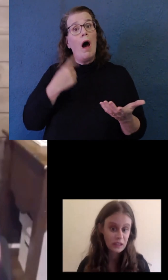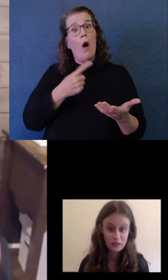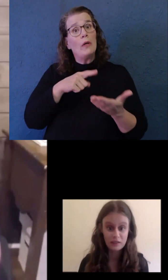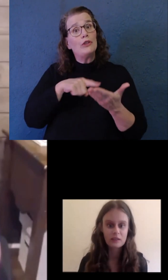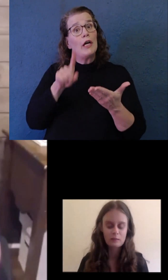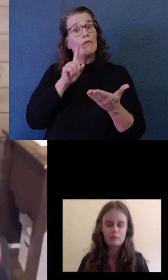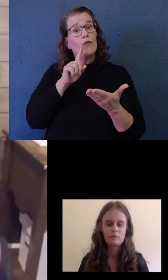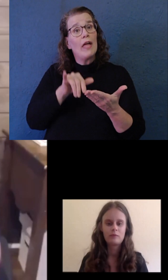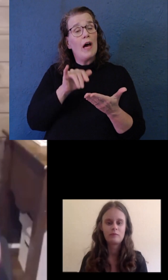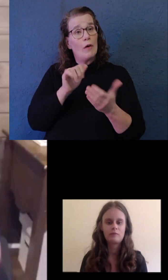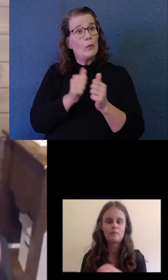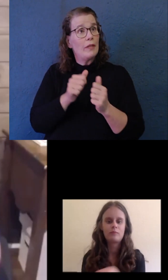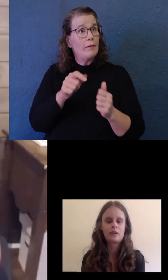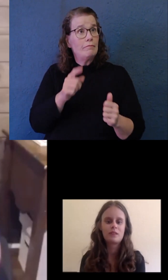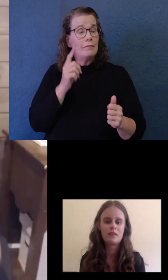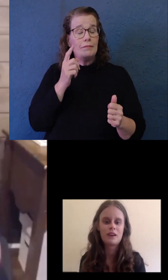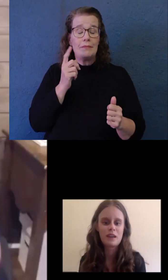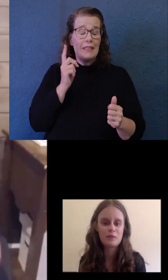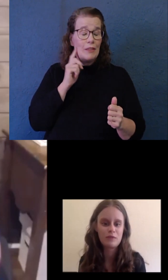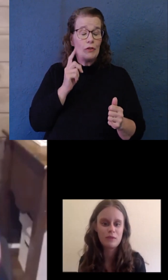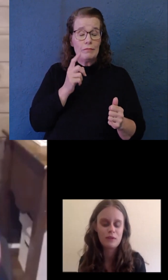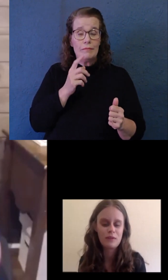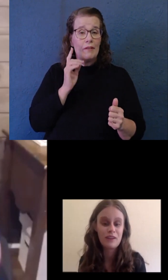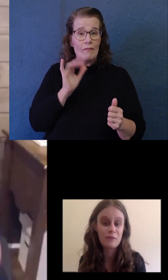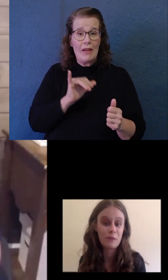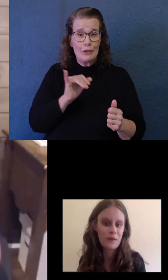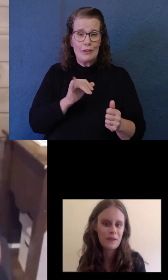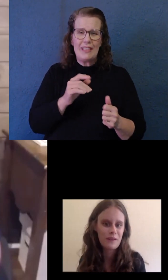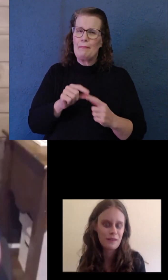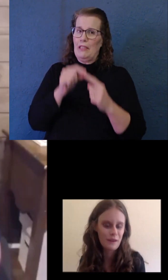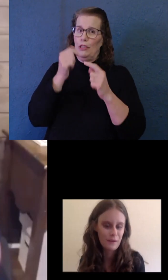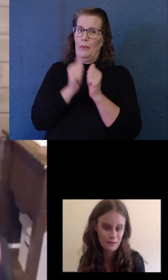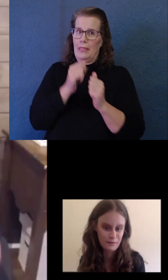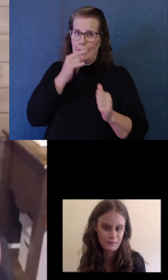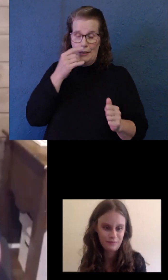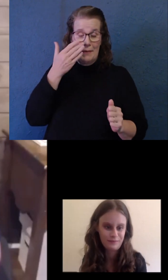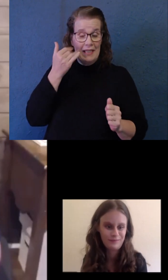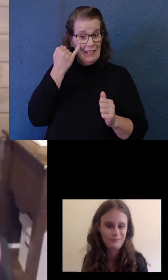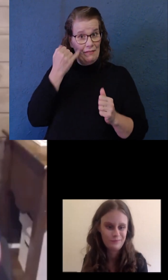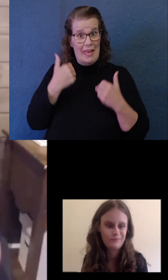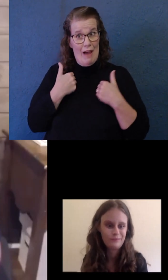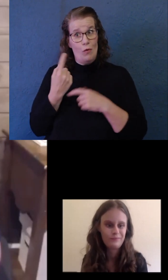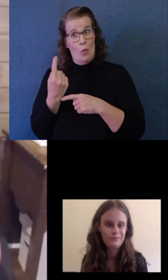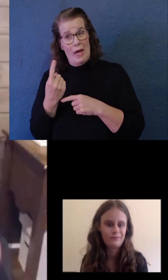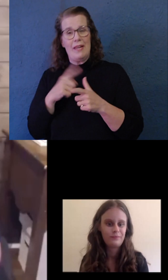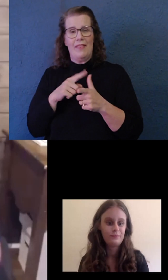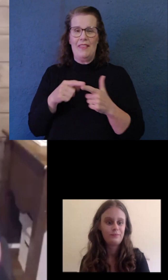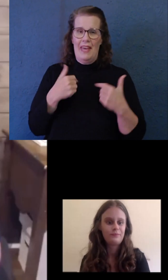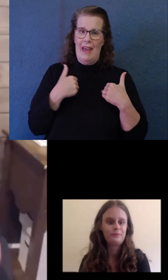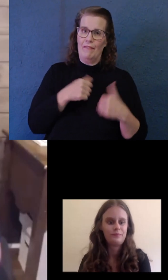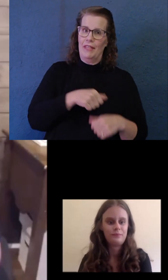especially in kids, because a lot of times if they have one, they have the other.